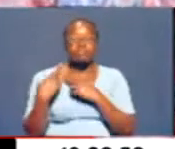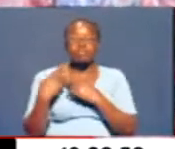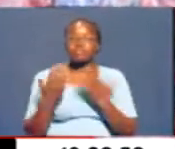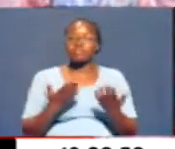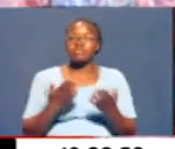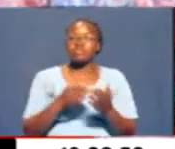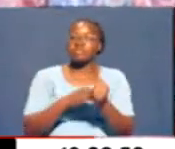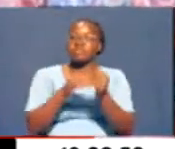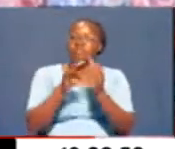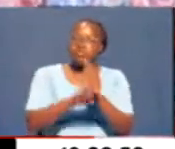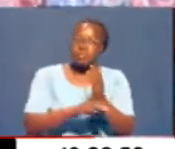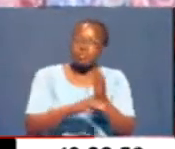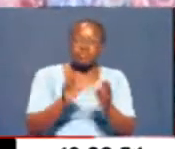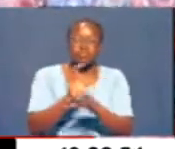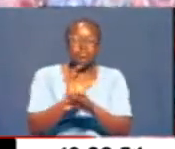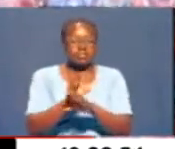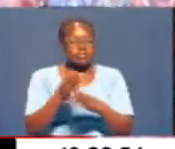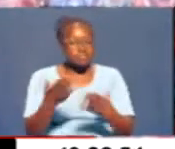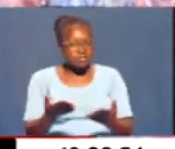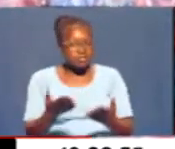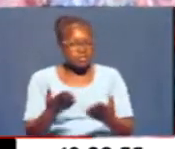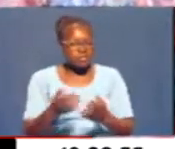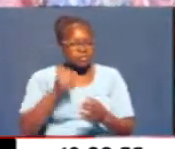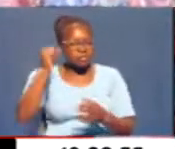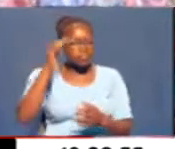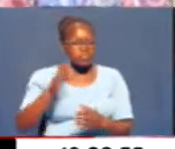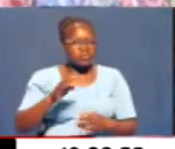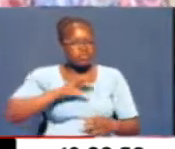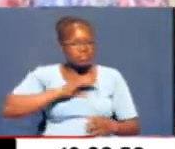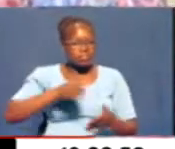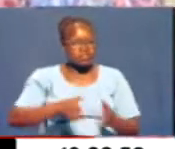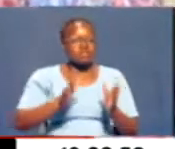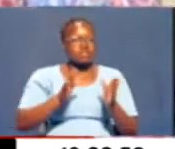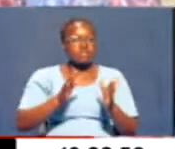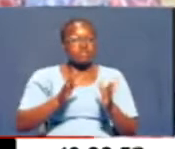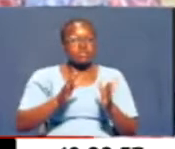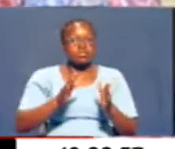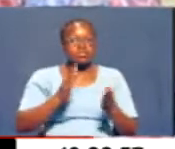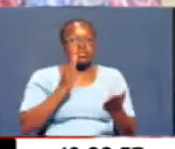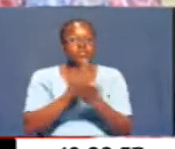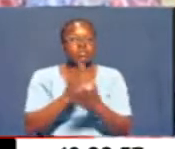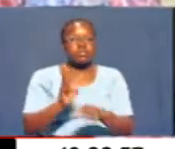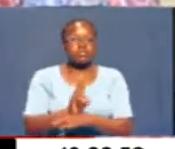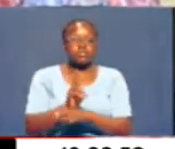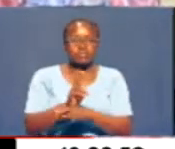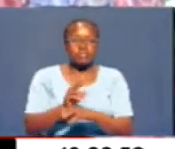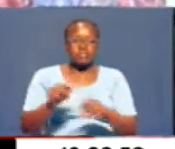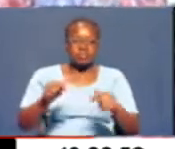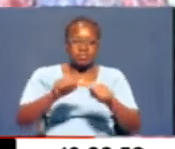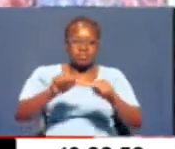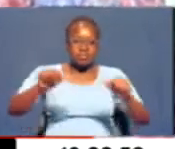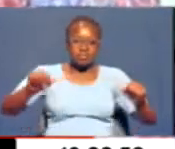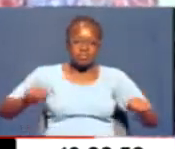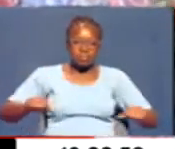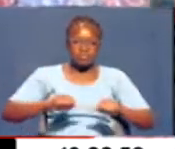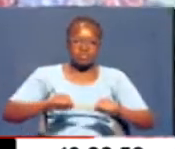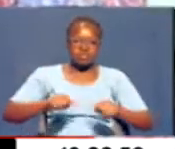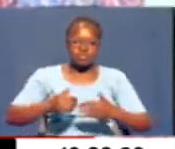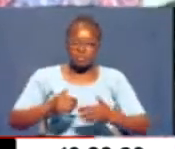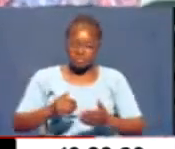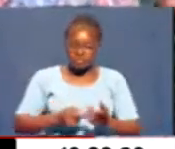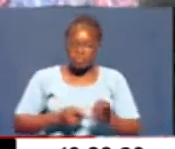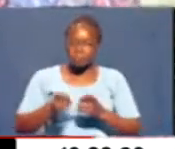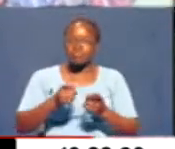the politicians should actually, in their own way, should desist from using the pulpit to maybe to steer their political agenda? It